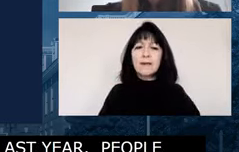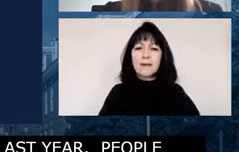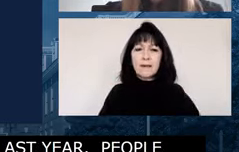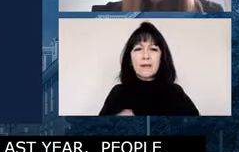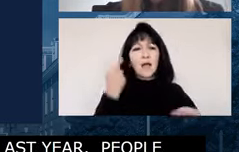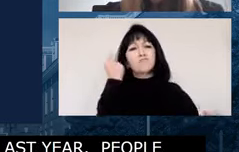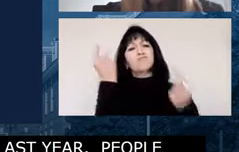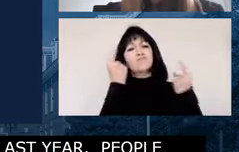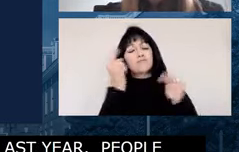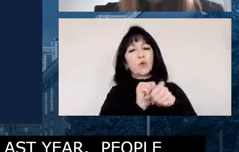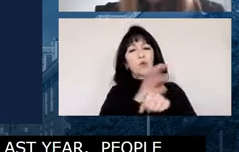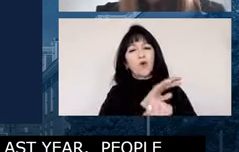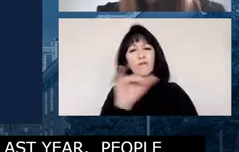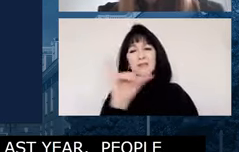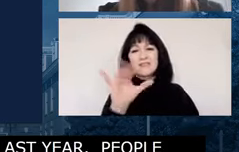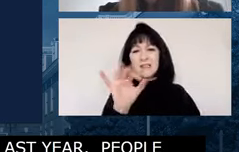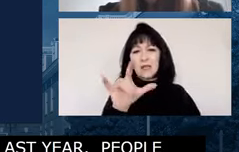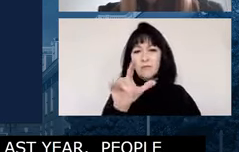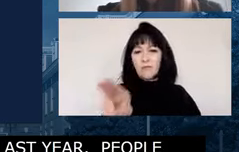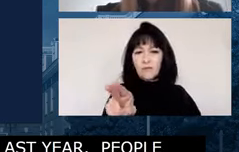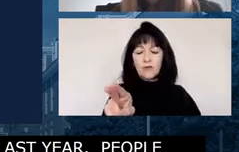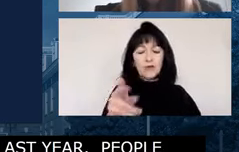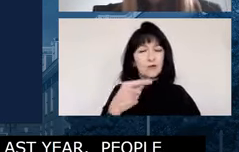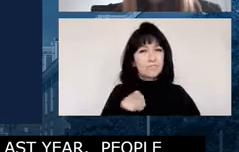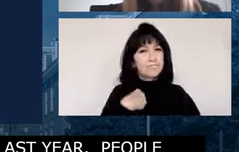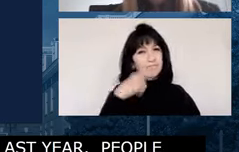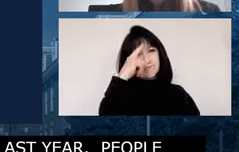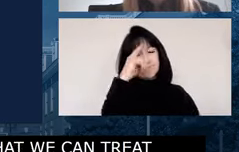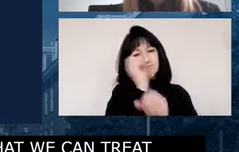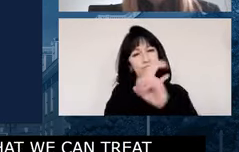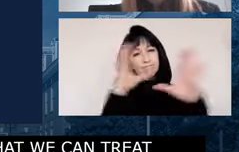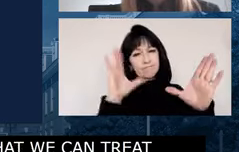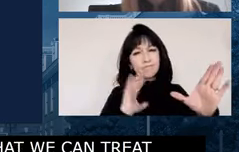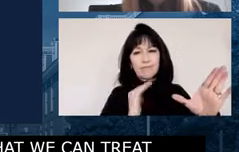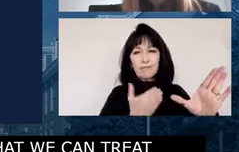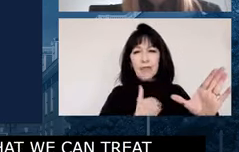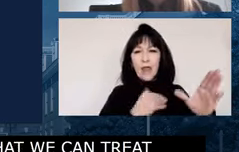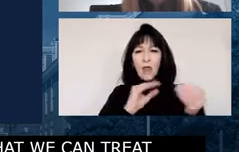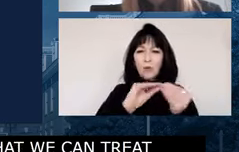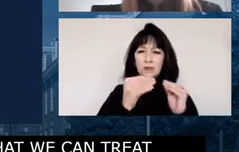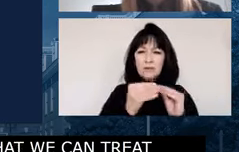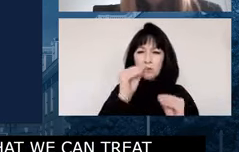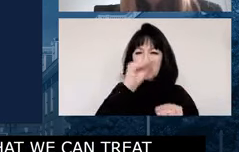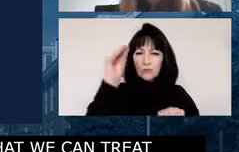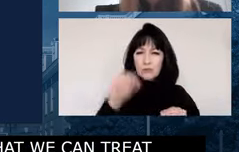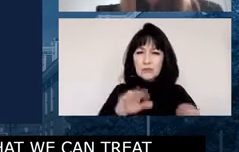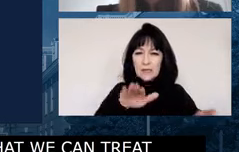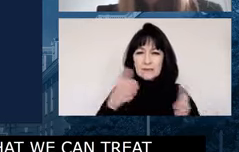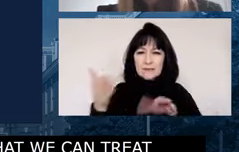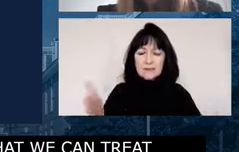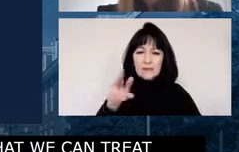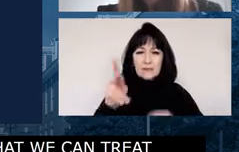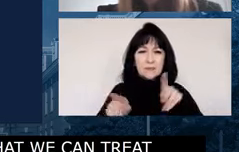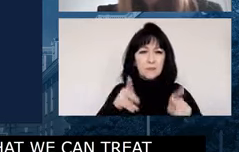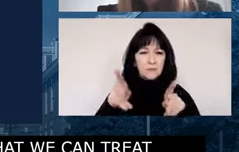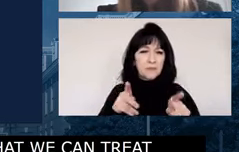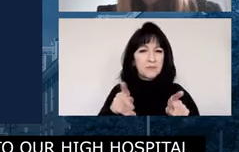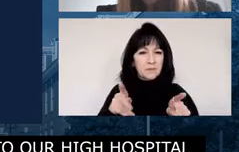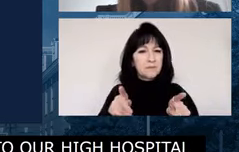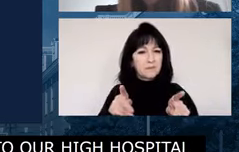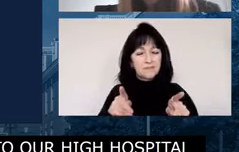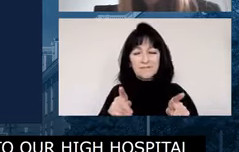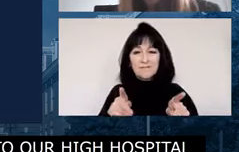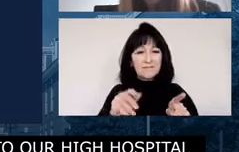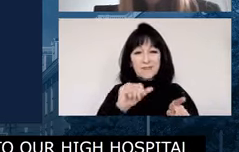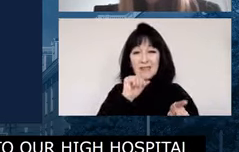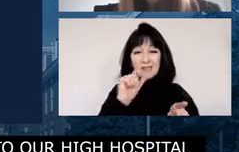rates, I was thinking about our death rates in the last few days, which I think are a stark reminder that COVID is not just the common cold